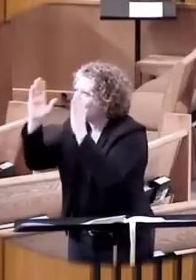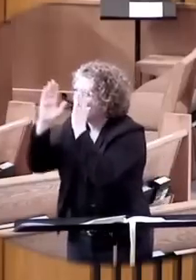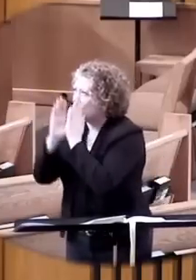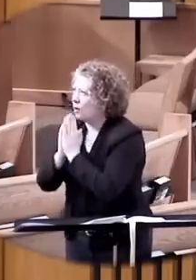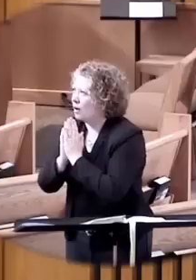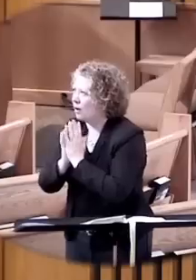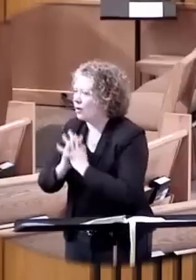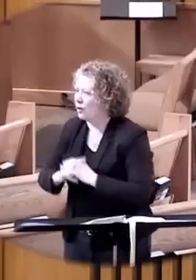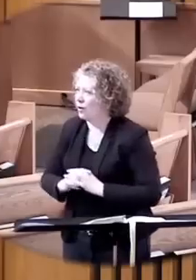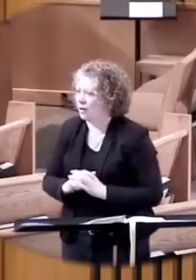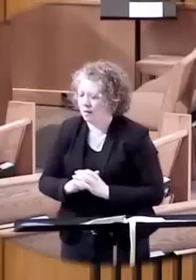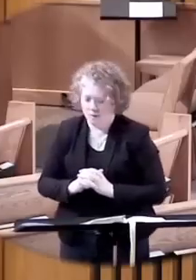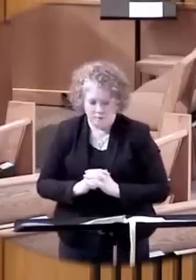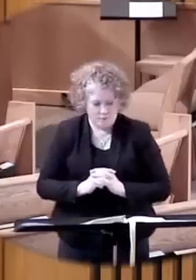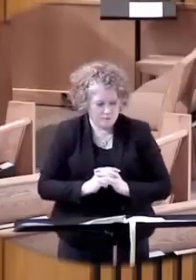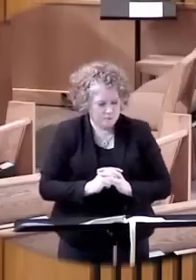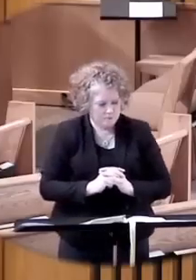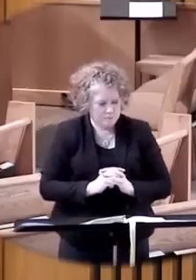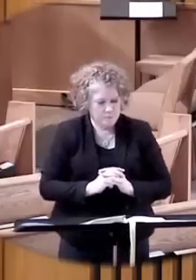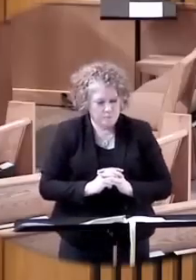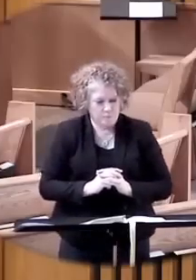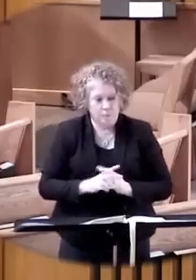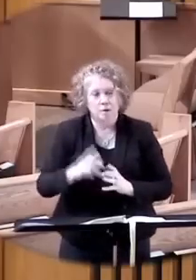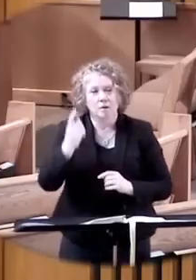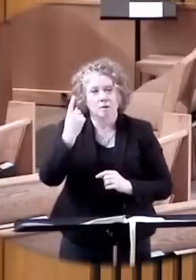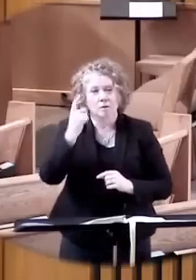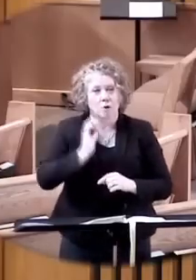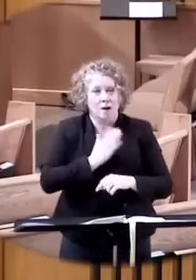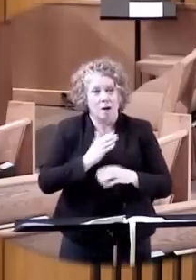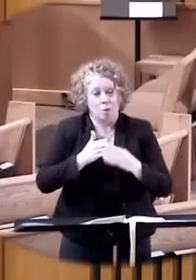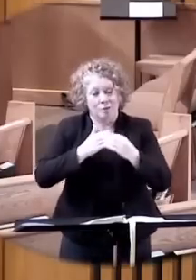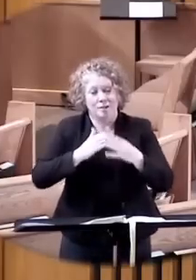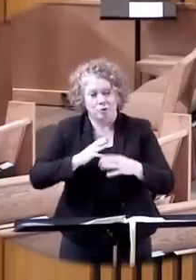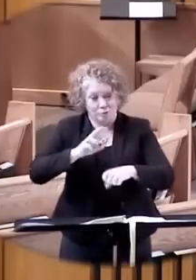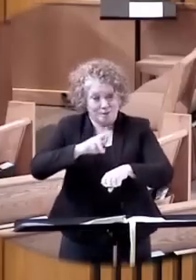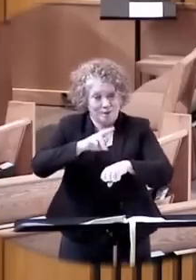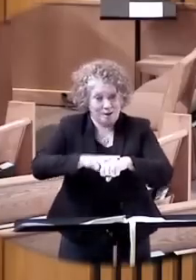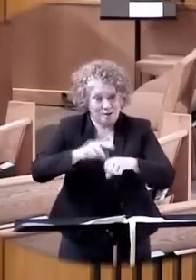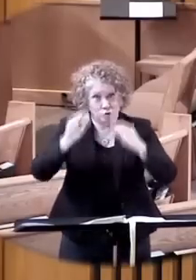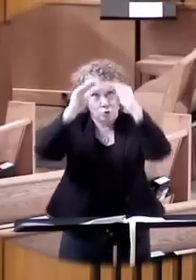prayer. For our national and local leaders,